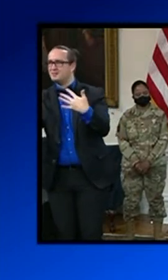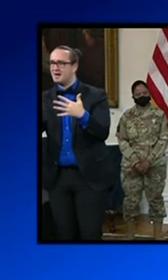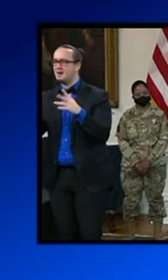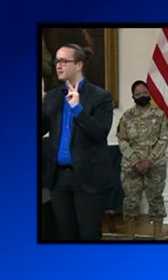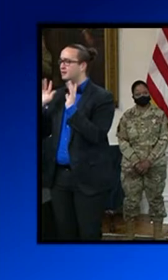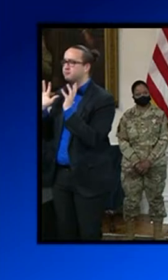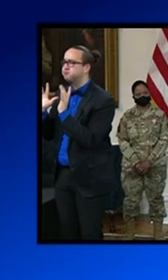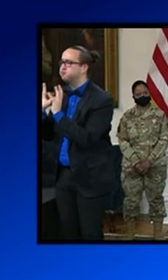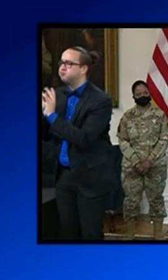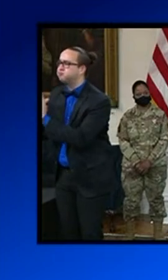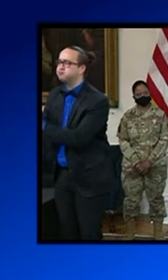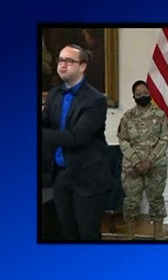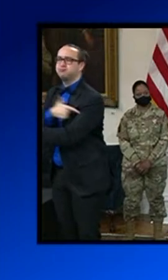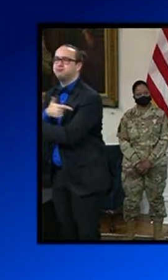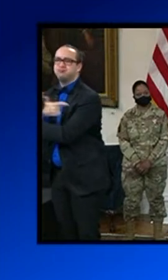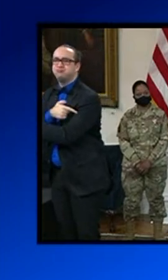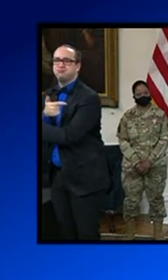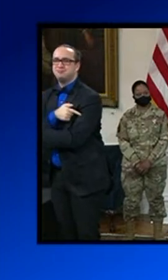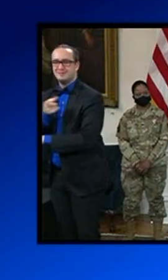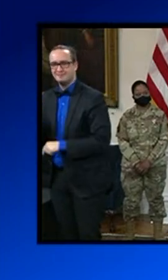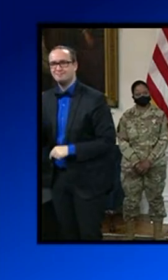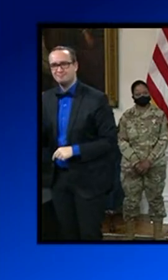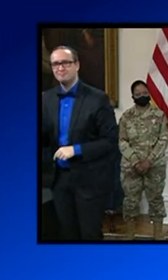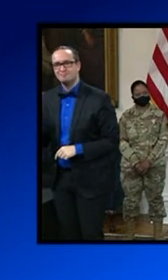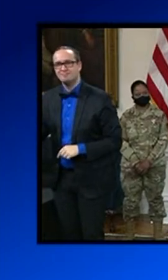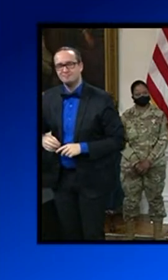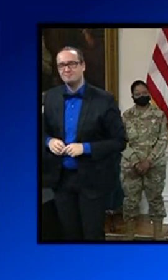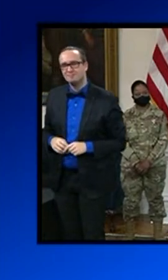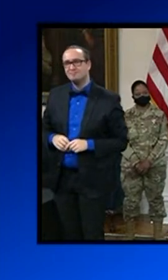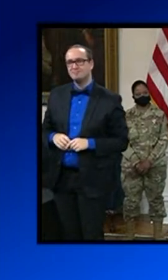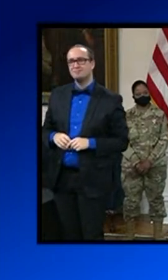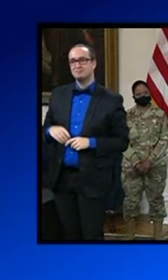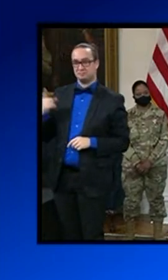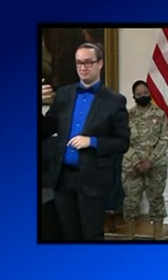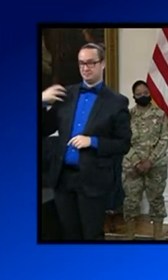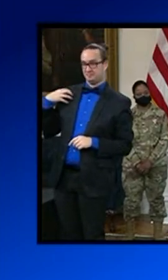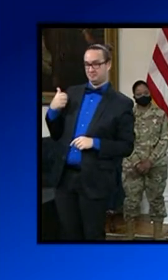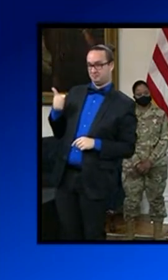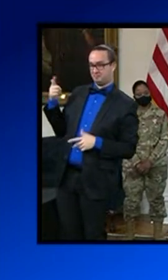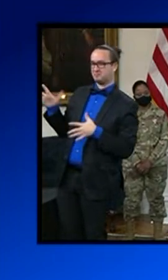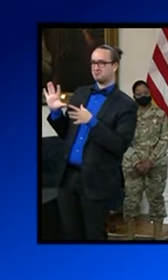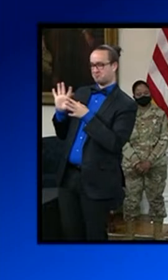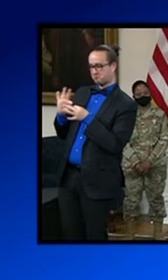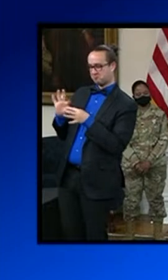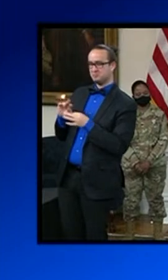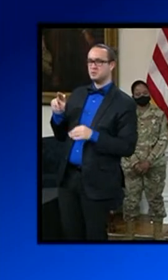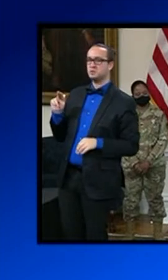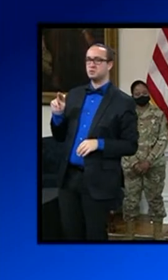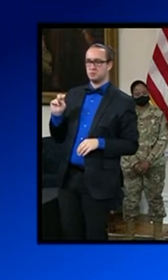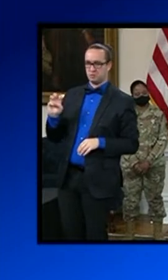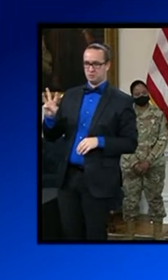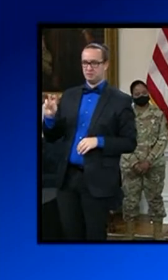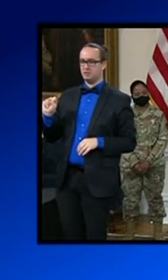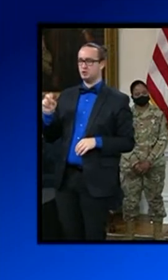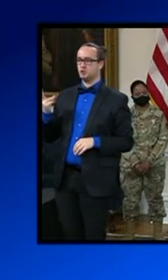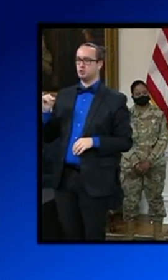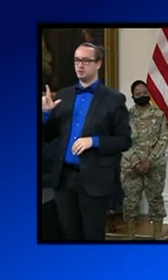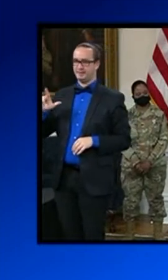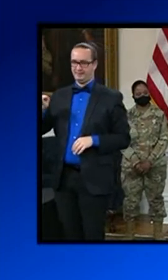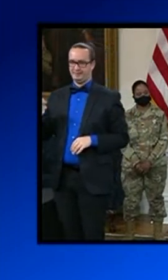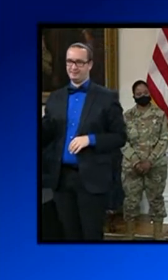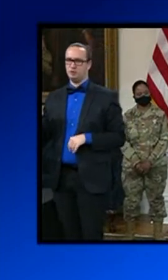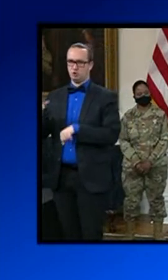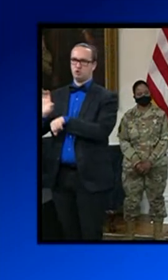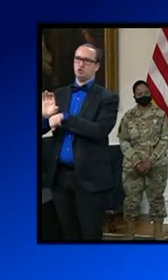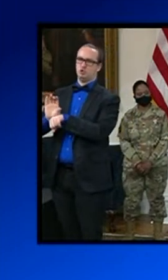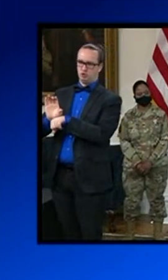New Shiloh Baptist Church in West Baltimore is adding a vaccine clinic along with the myriad of resources that